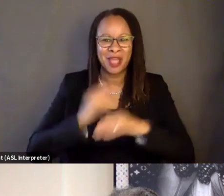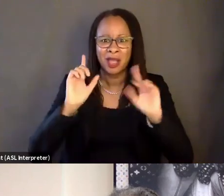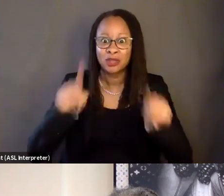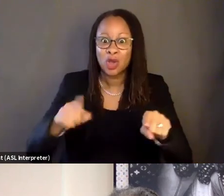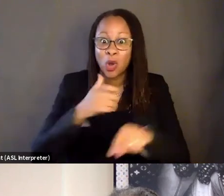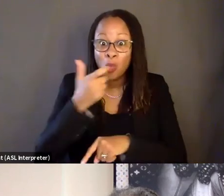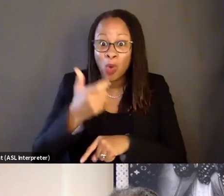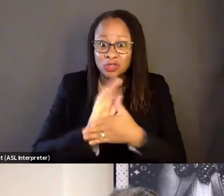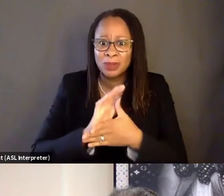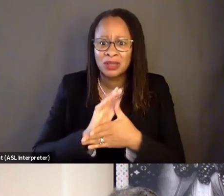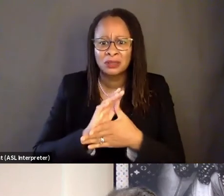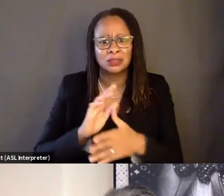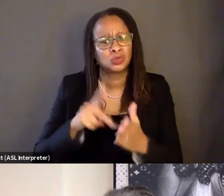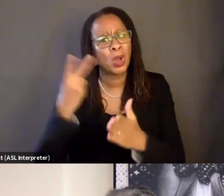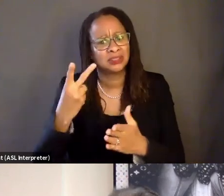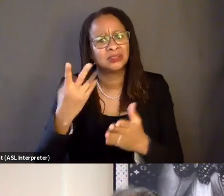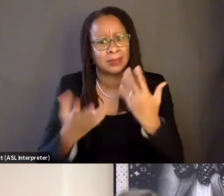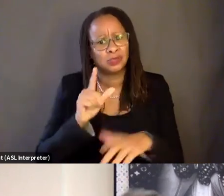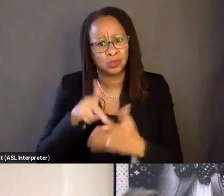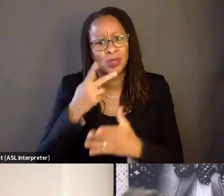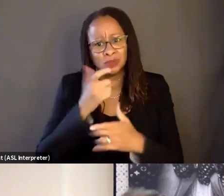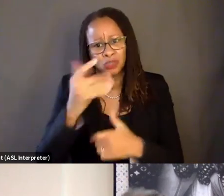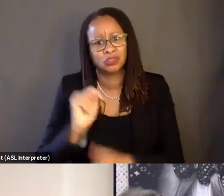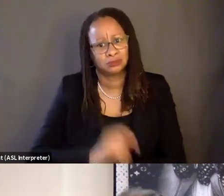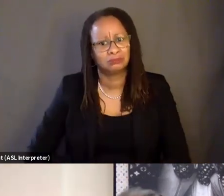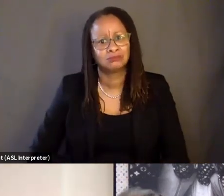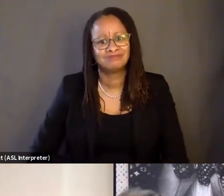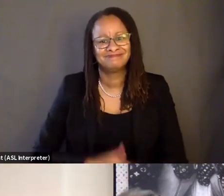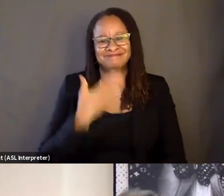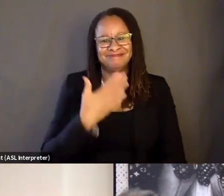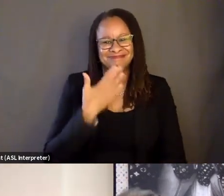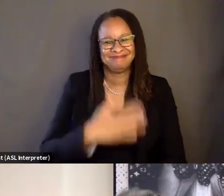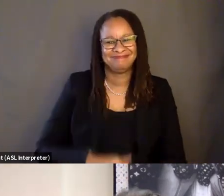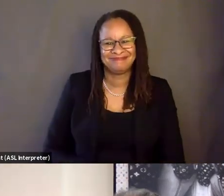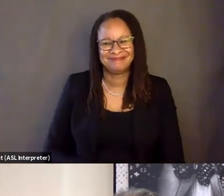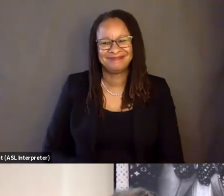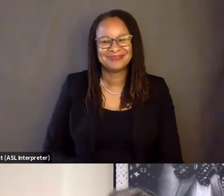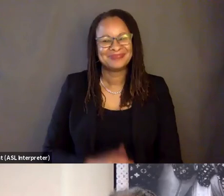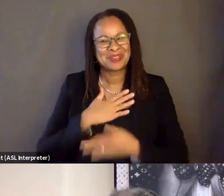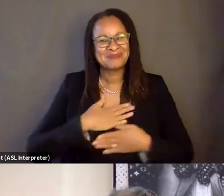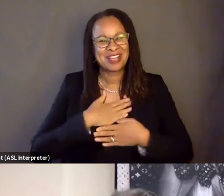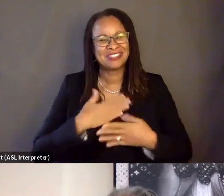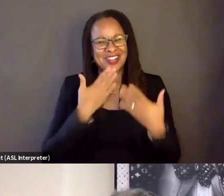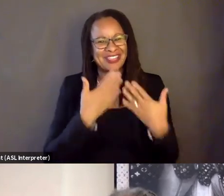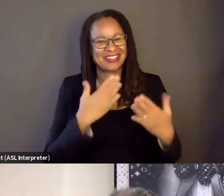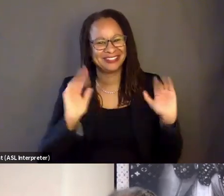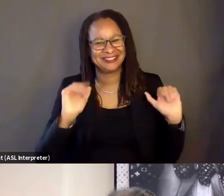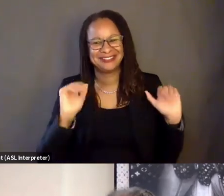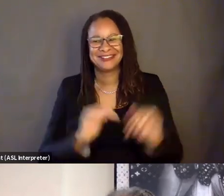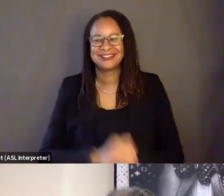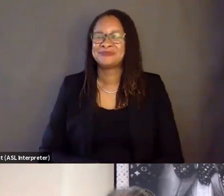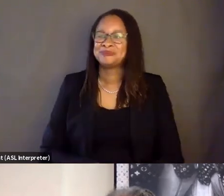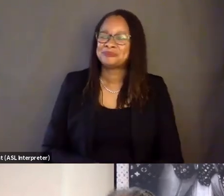movie. Probably watch it twice. Thank you, Jarrett. It's been a pleasure. Thank you. Absolutely.